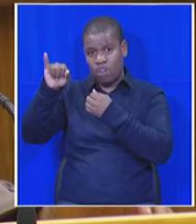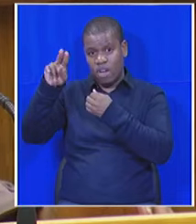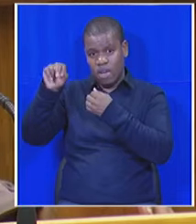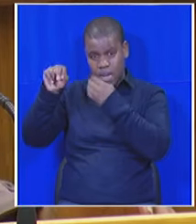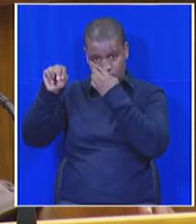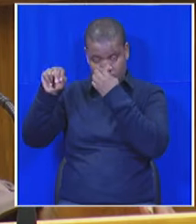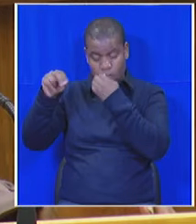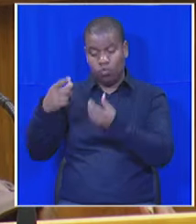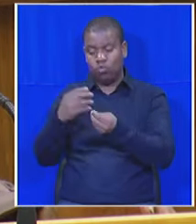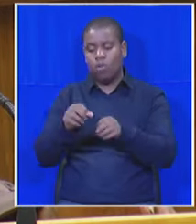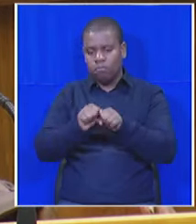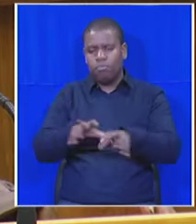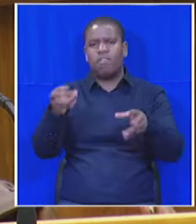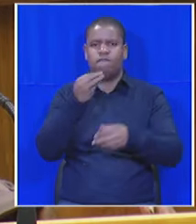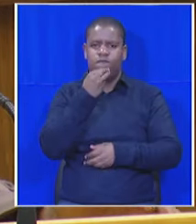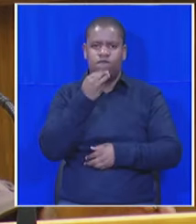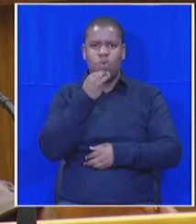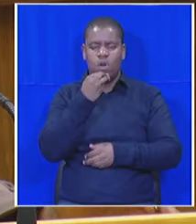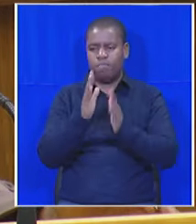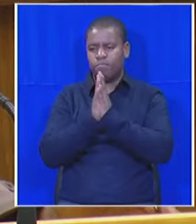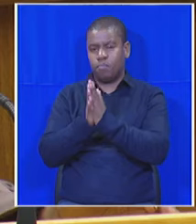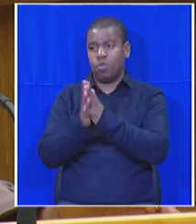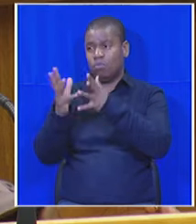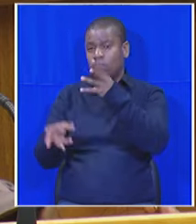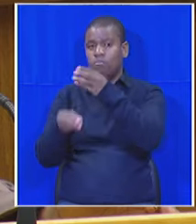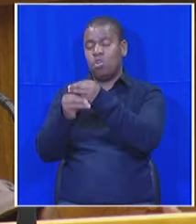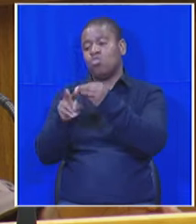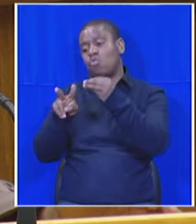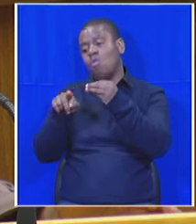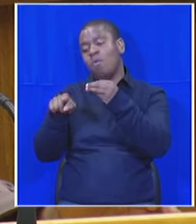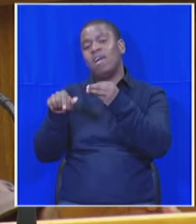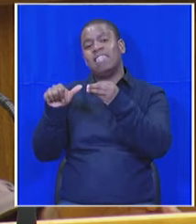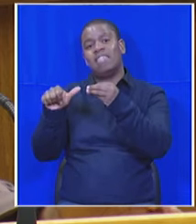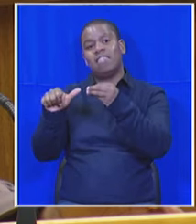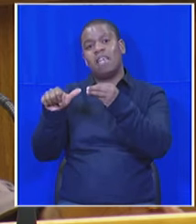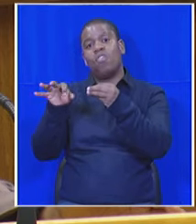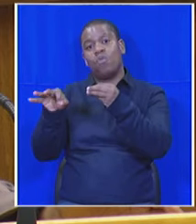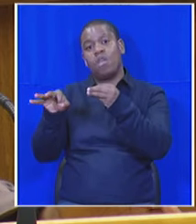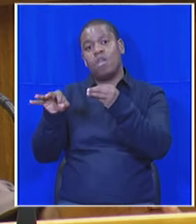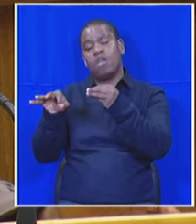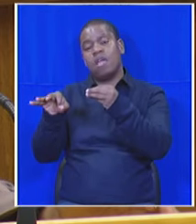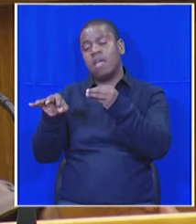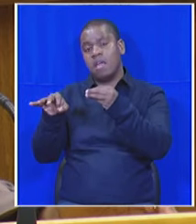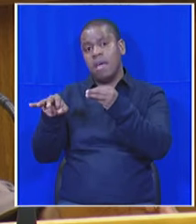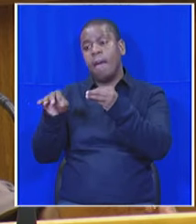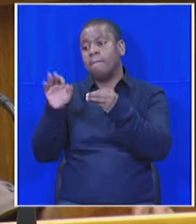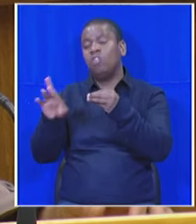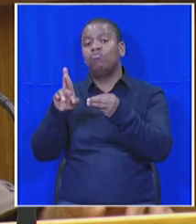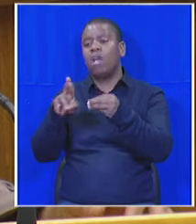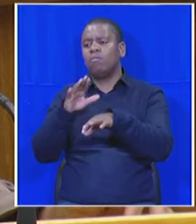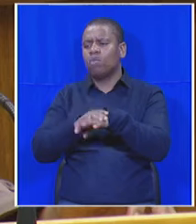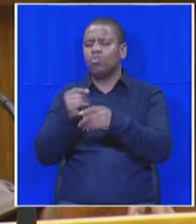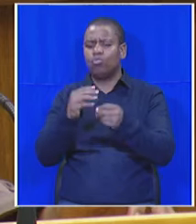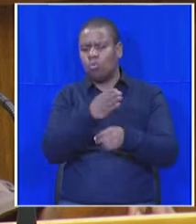asked for a budgetary increase of 2.73 billion to provide for immediate drought relief to stricken